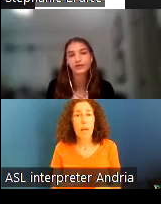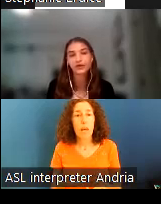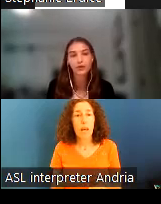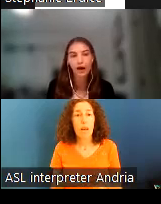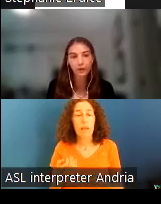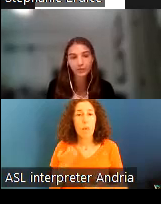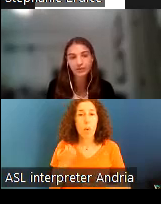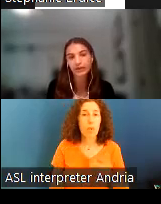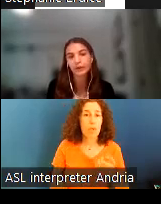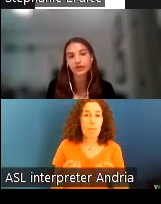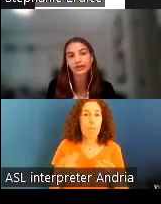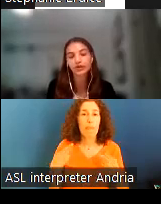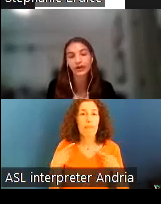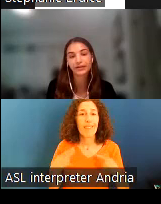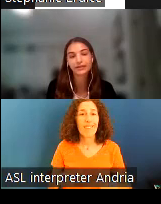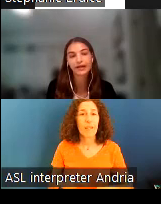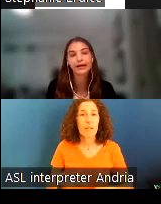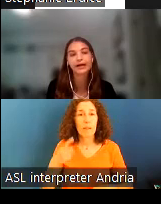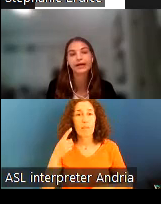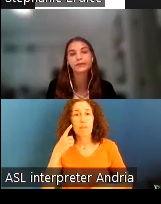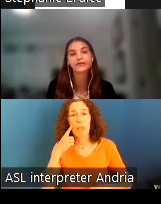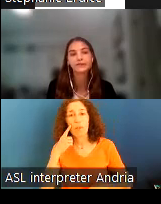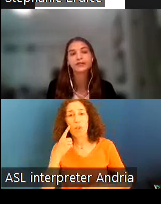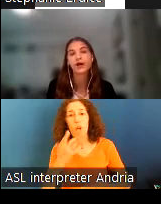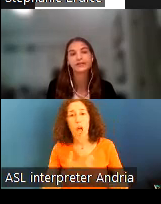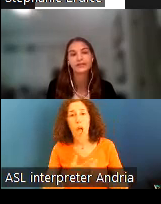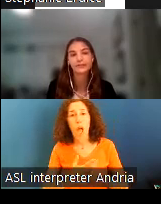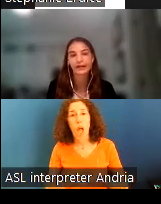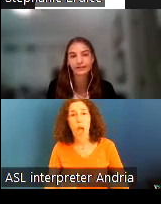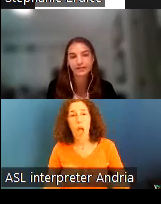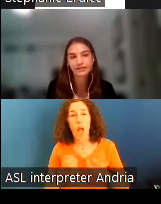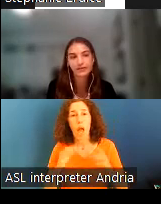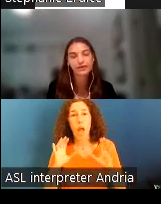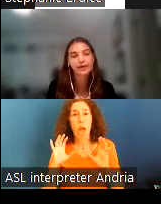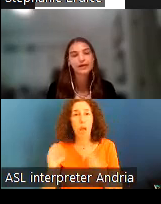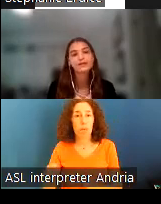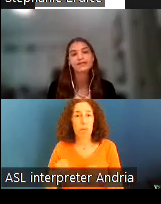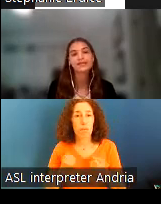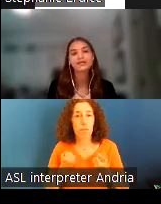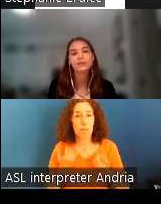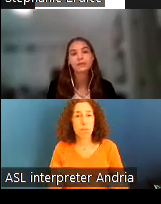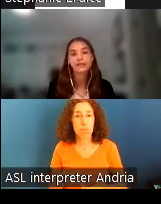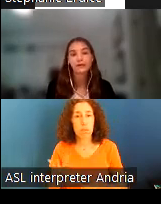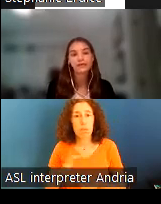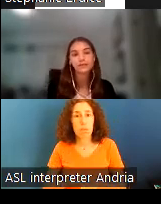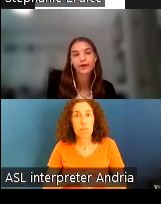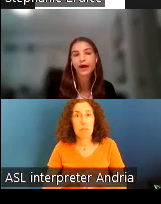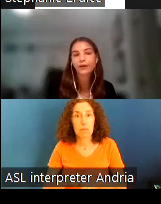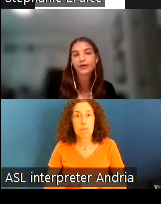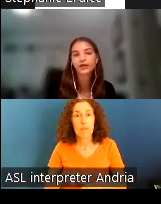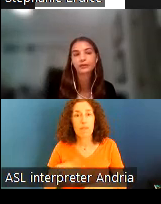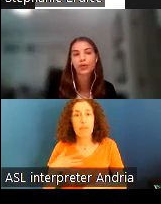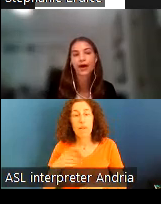occurs when you feel overwhelmed, emotionally drained, and unable to meet constant demands. Some signs that you may be